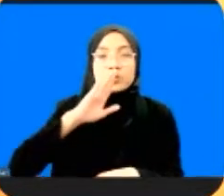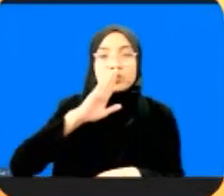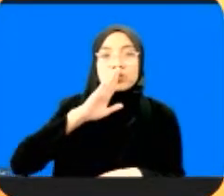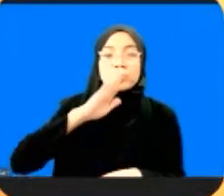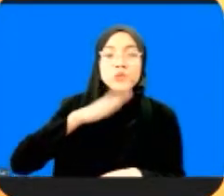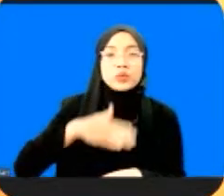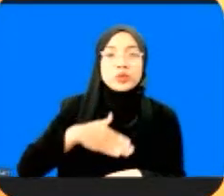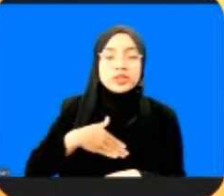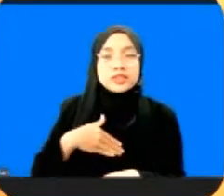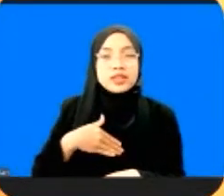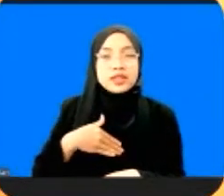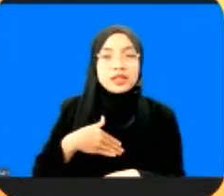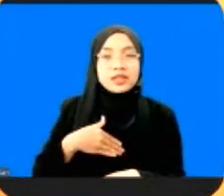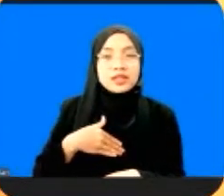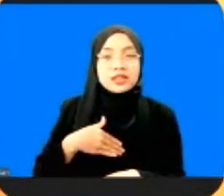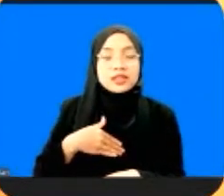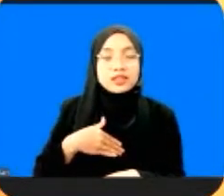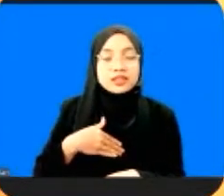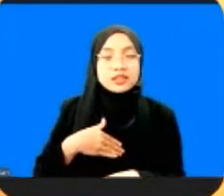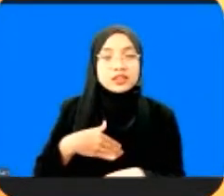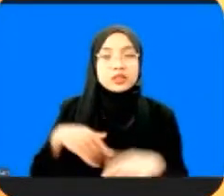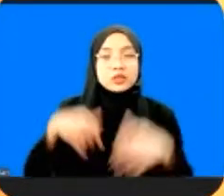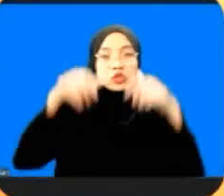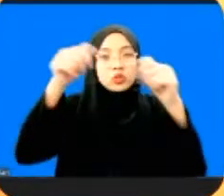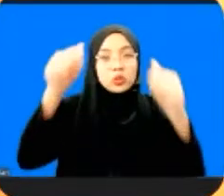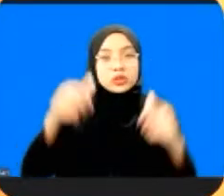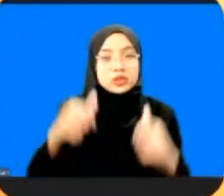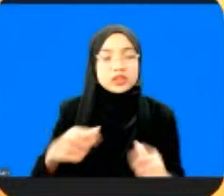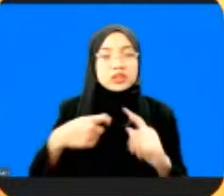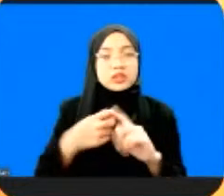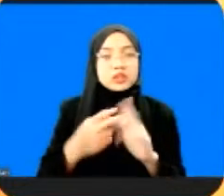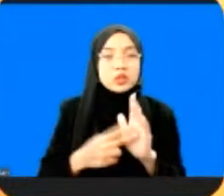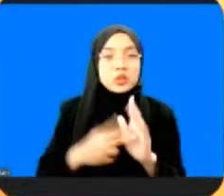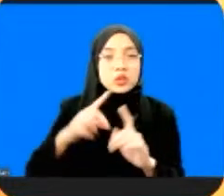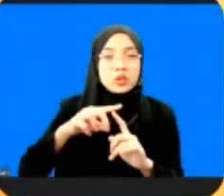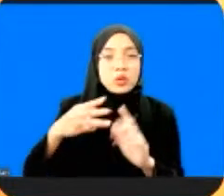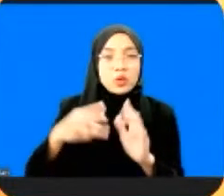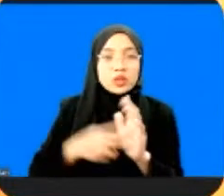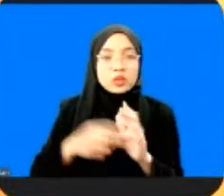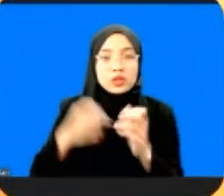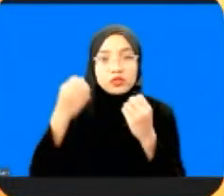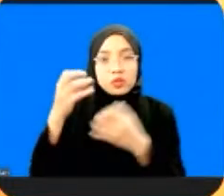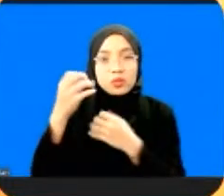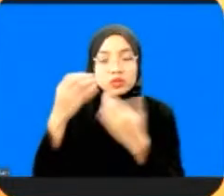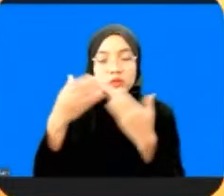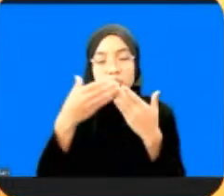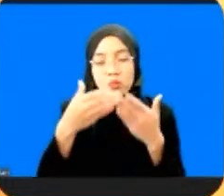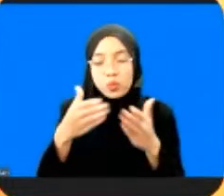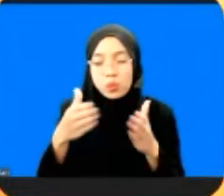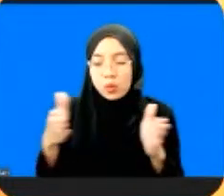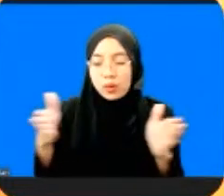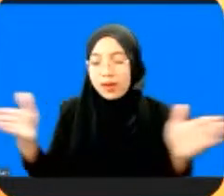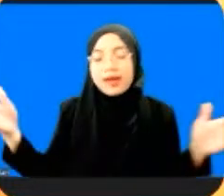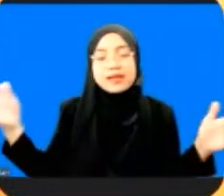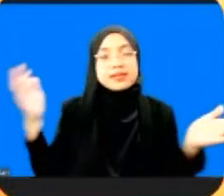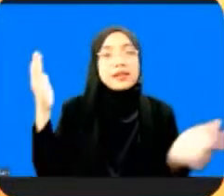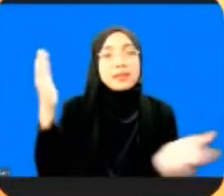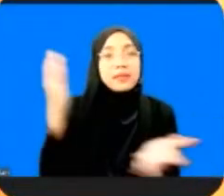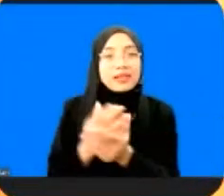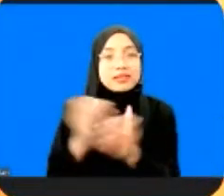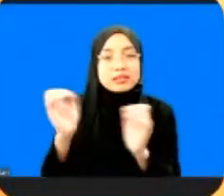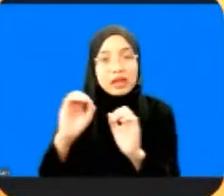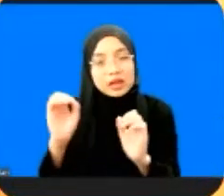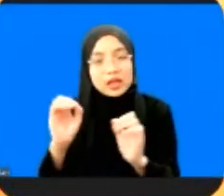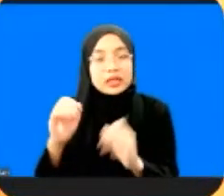number of content and information, and it's only going to grow, and there is no, I think, possible way for platforms